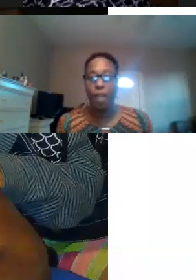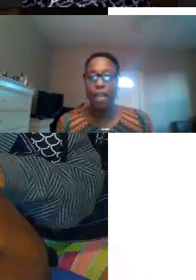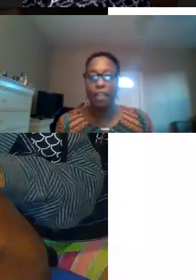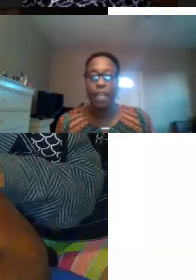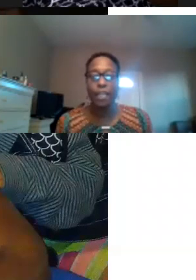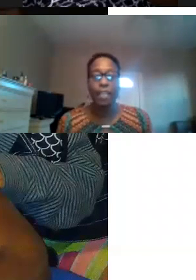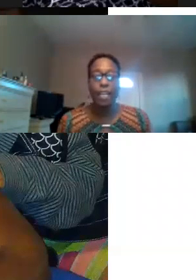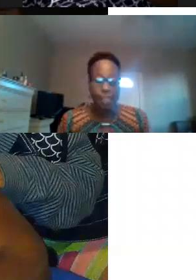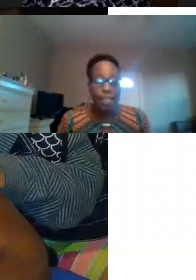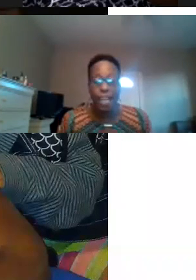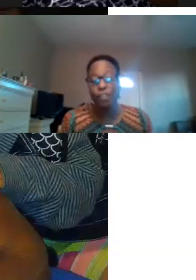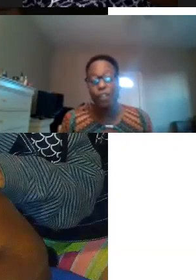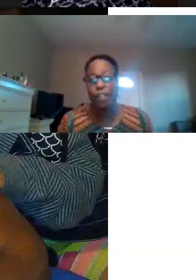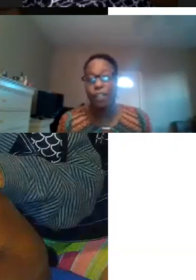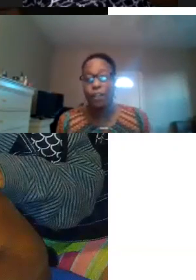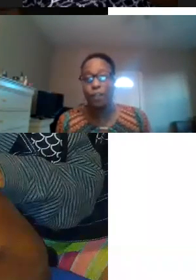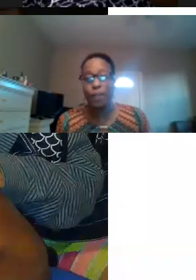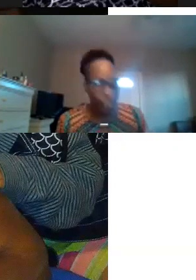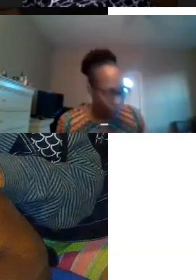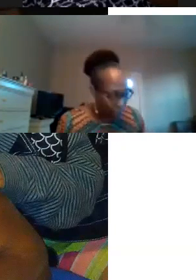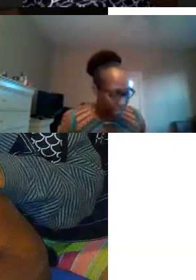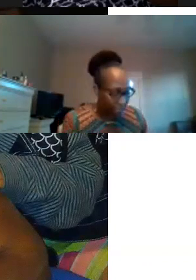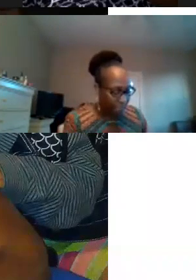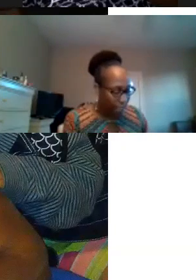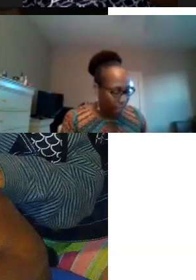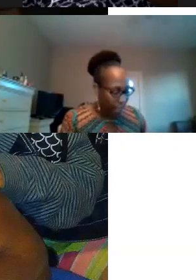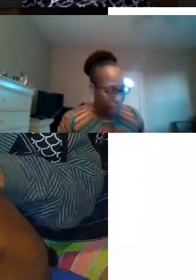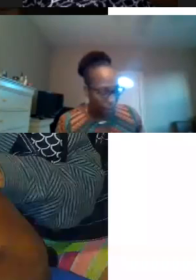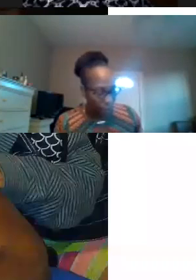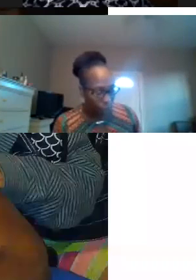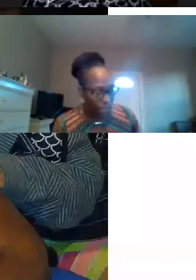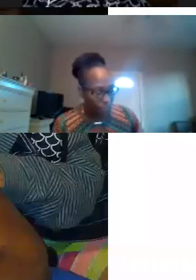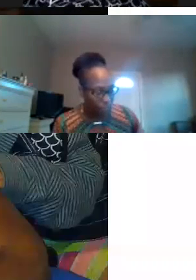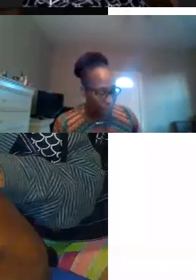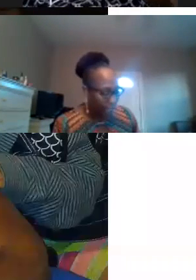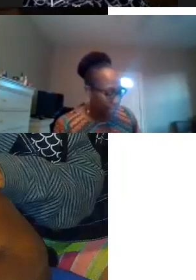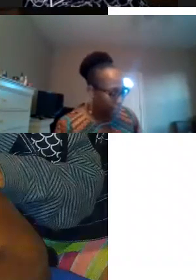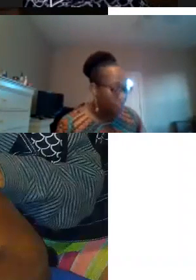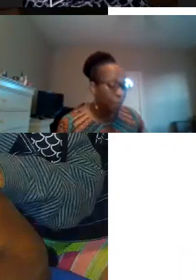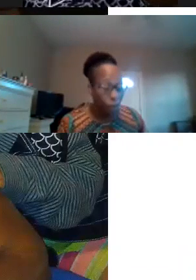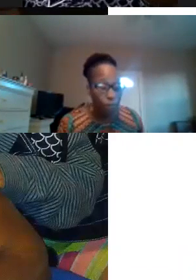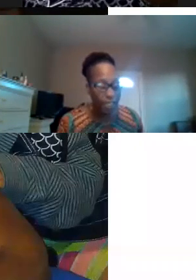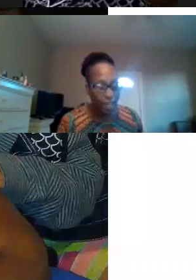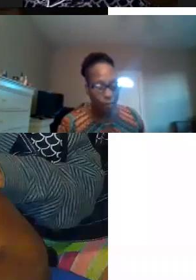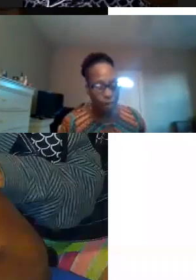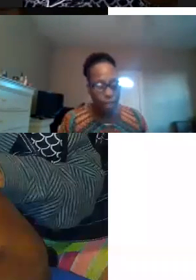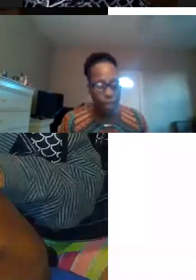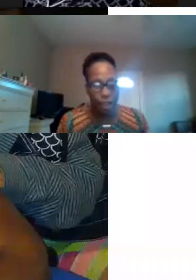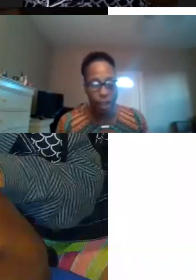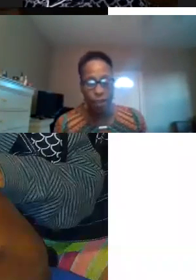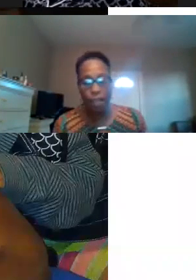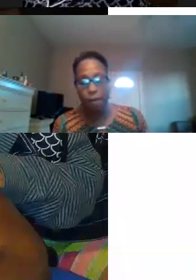Right, right. And that's actually good, you know, especially knowing that the mortality rate, the maternal mortality